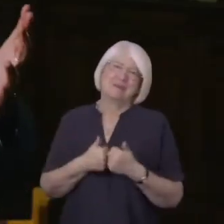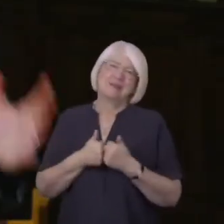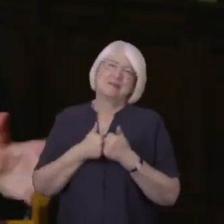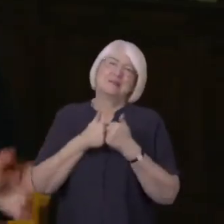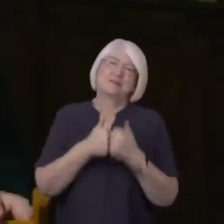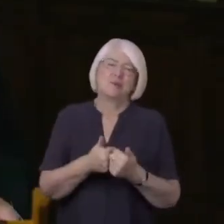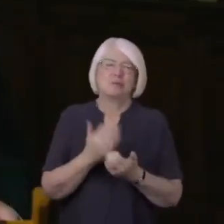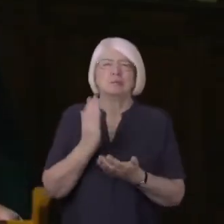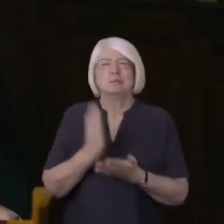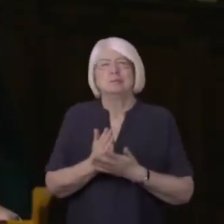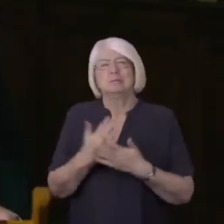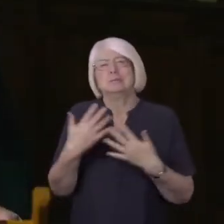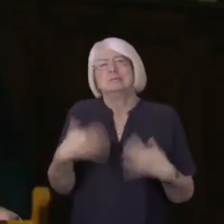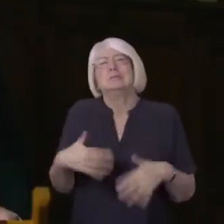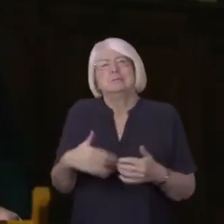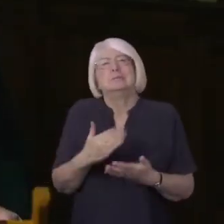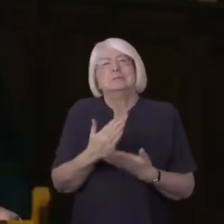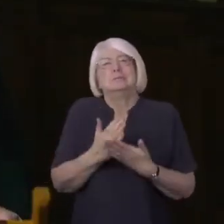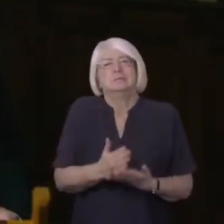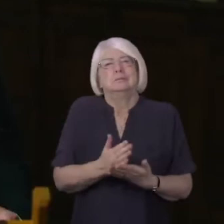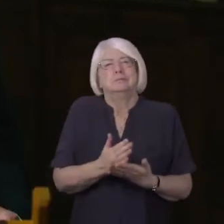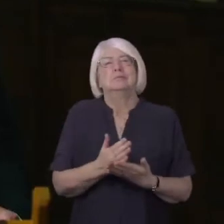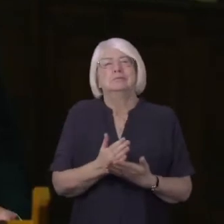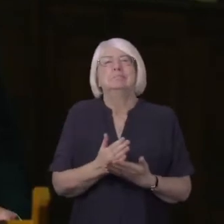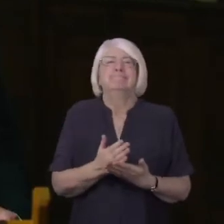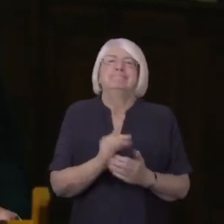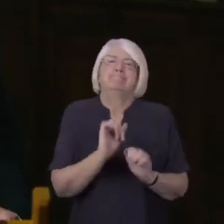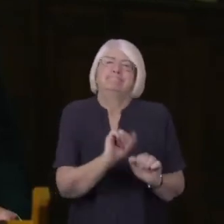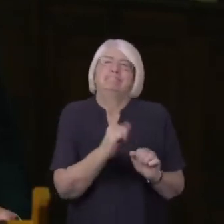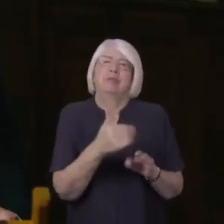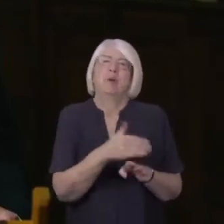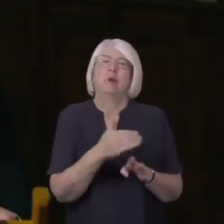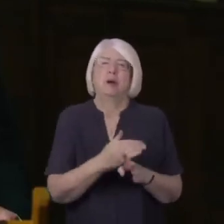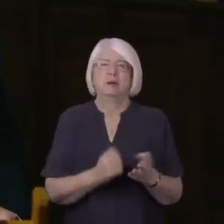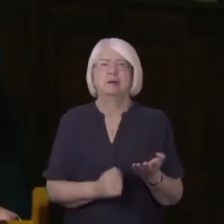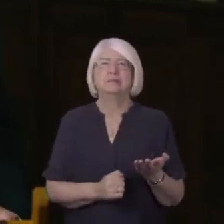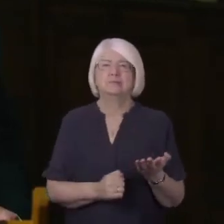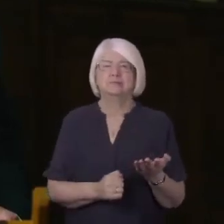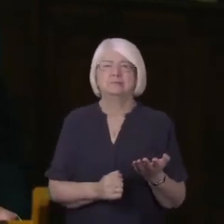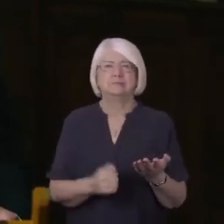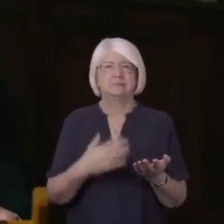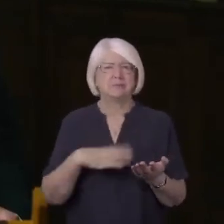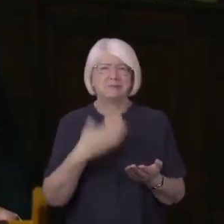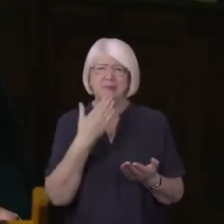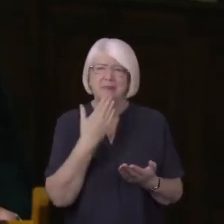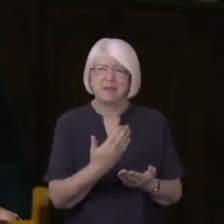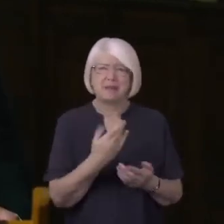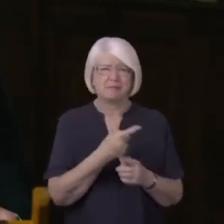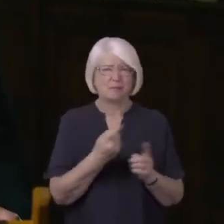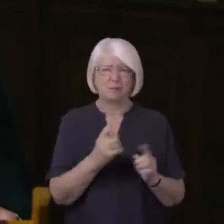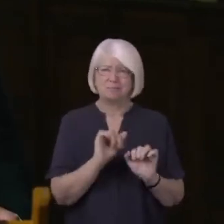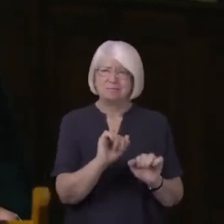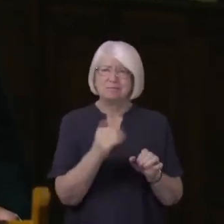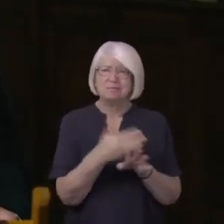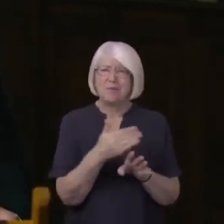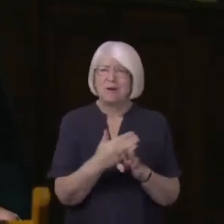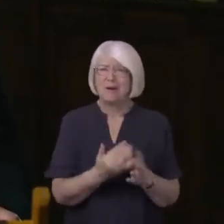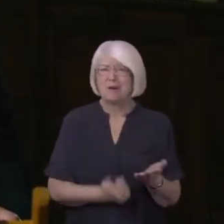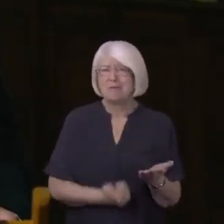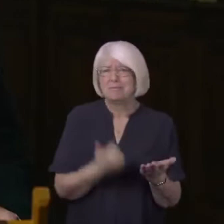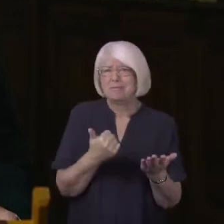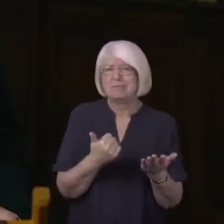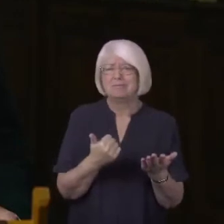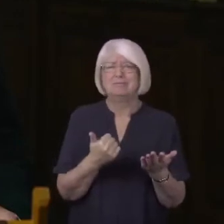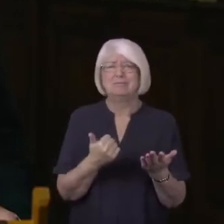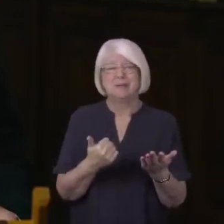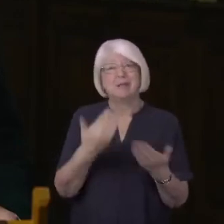support passionately the work of the Children's Society. I want to thank them for what they do. And